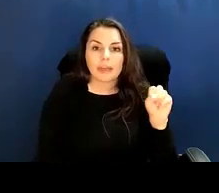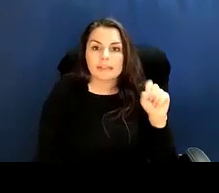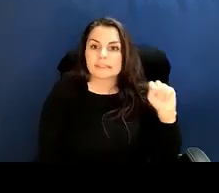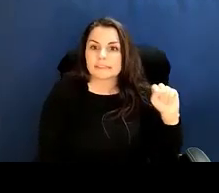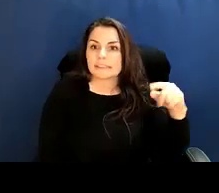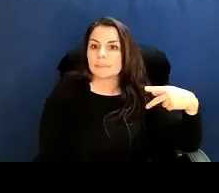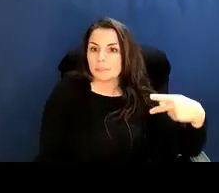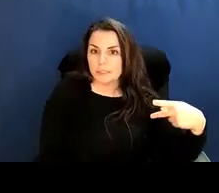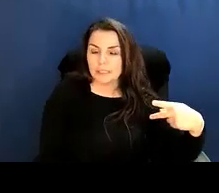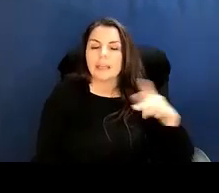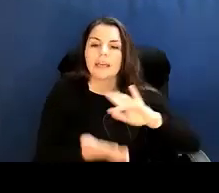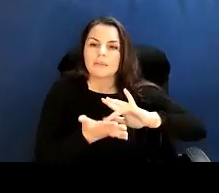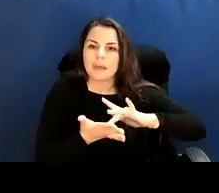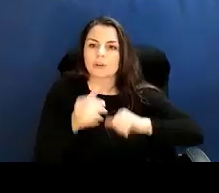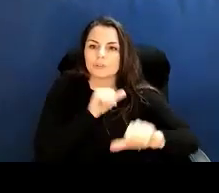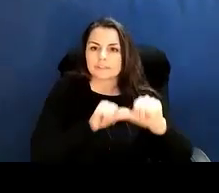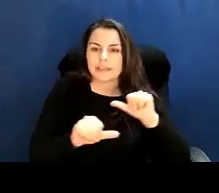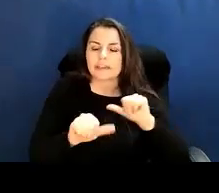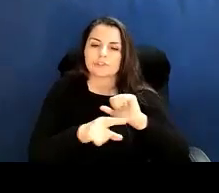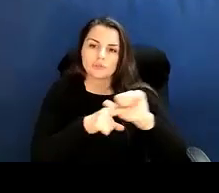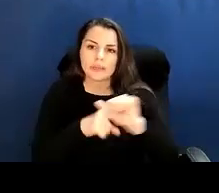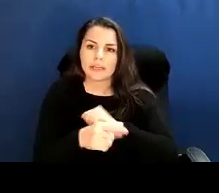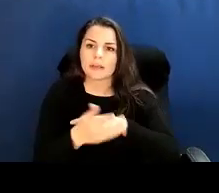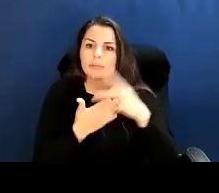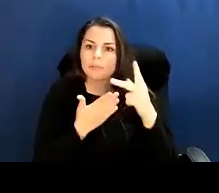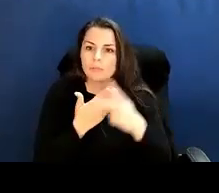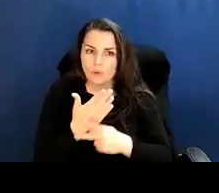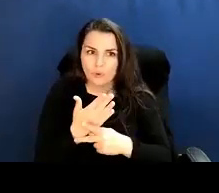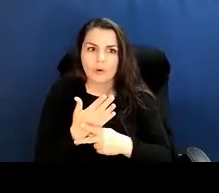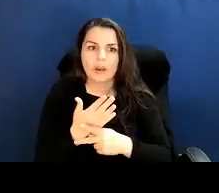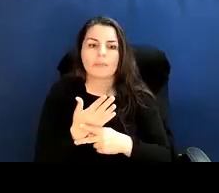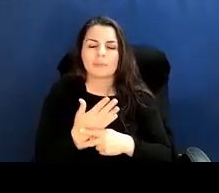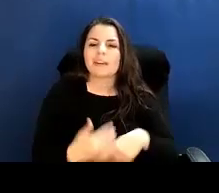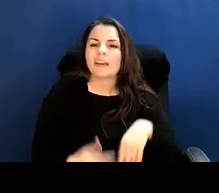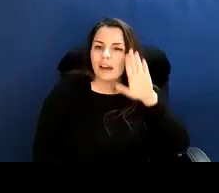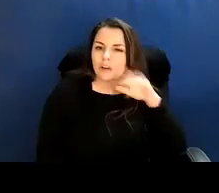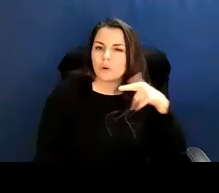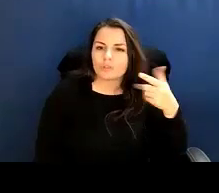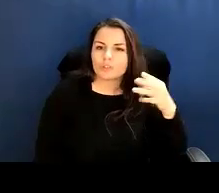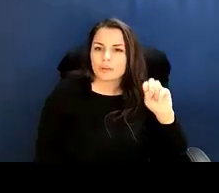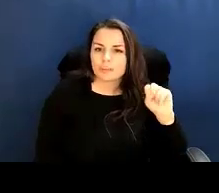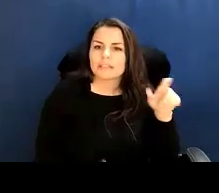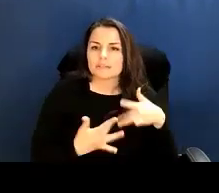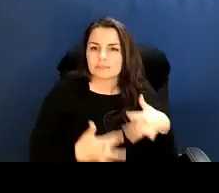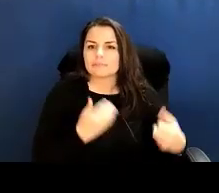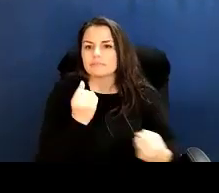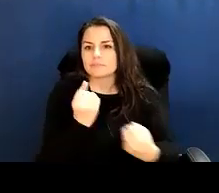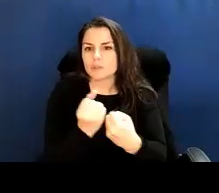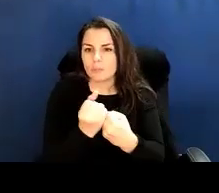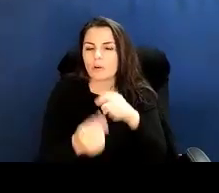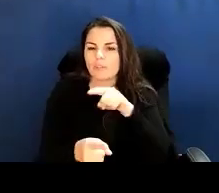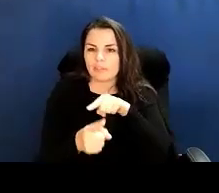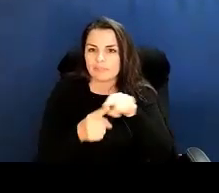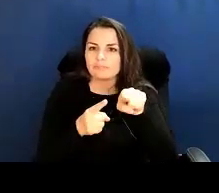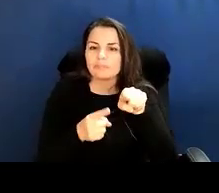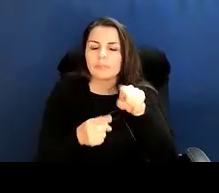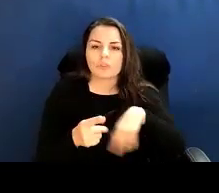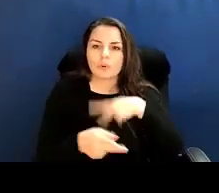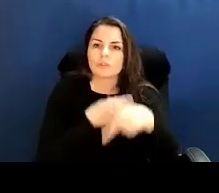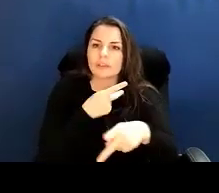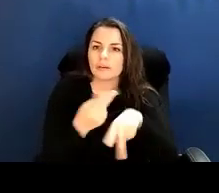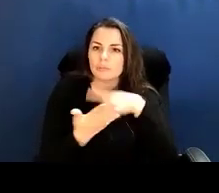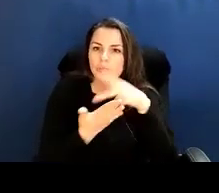science training program funding. NIGMS supports a lot of MSTP programs. Lisa can maybe comment on